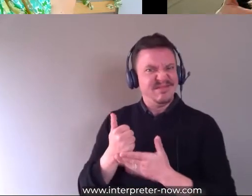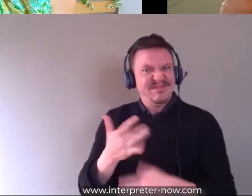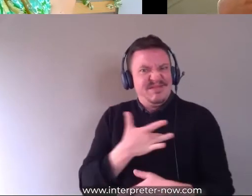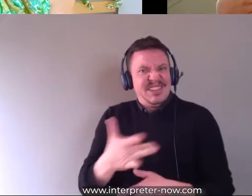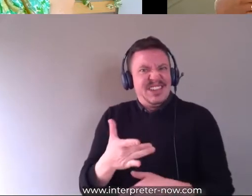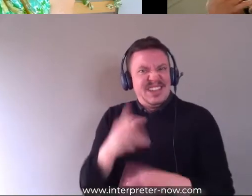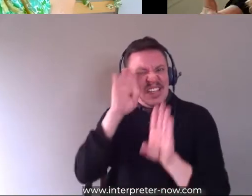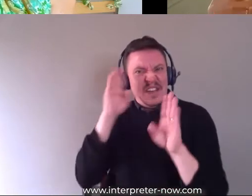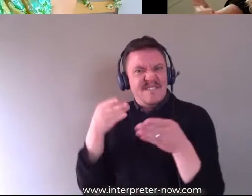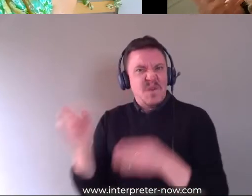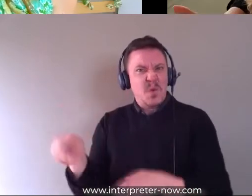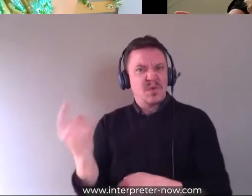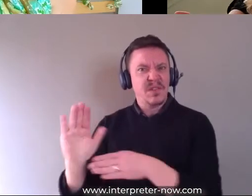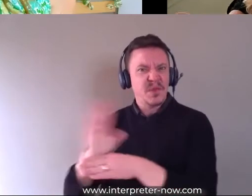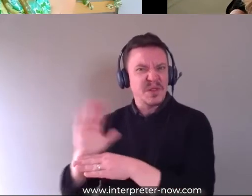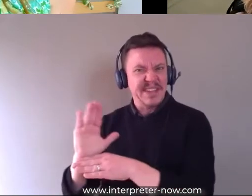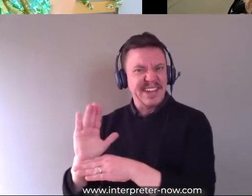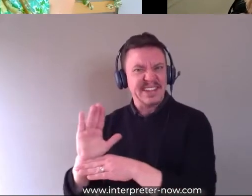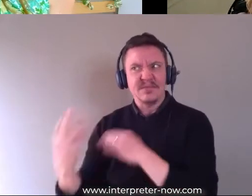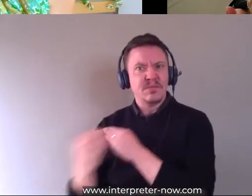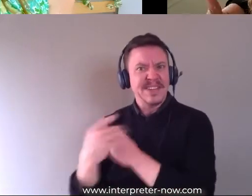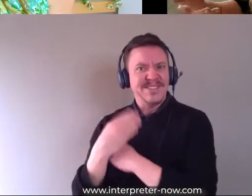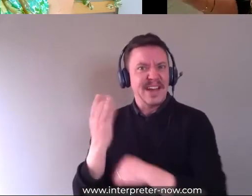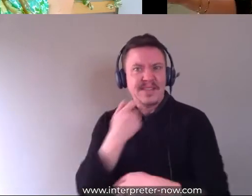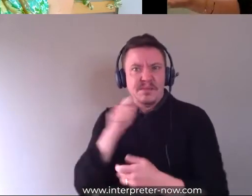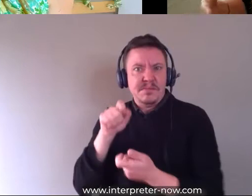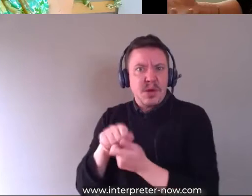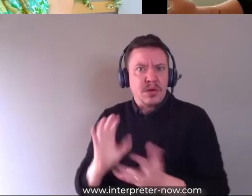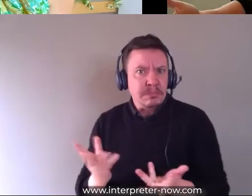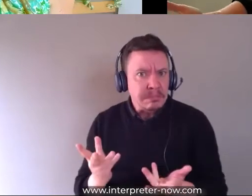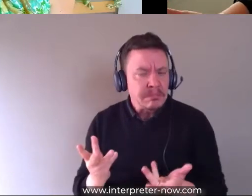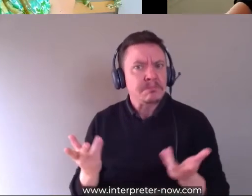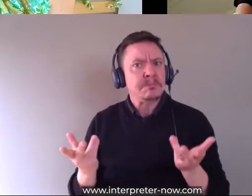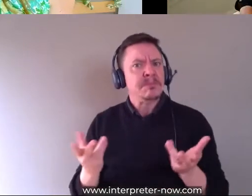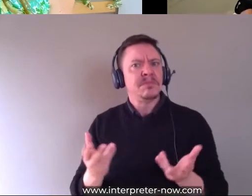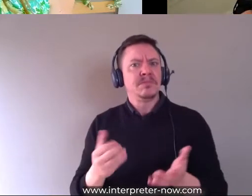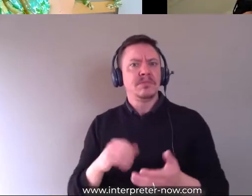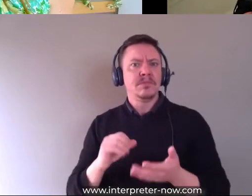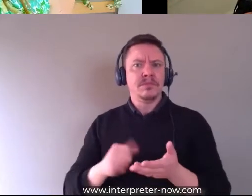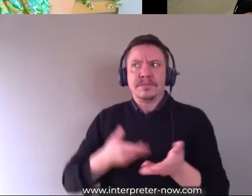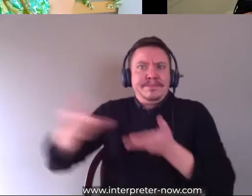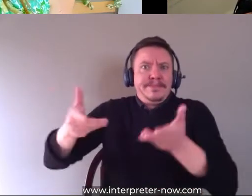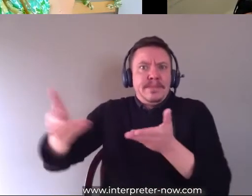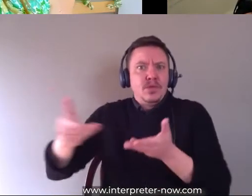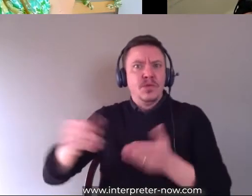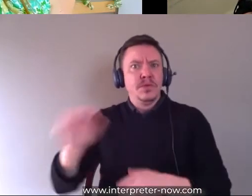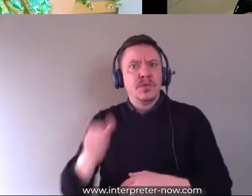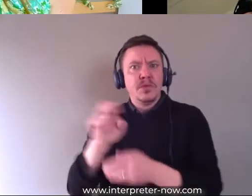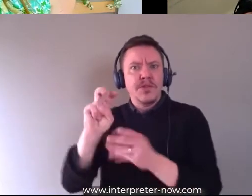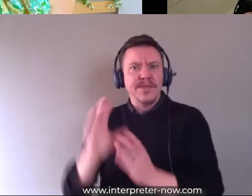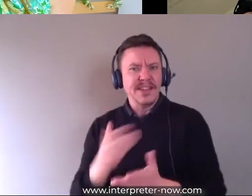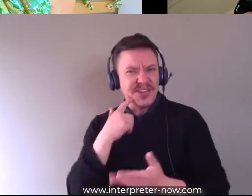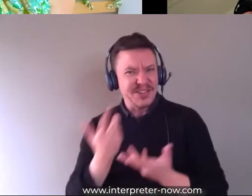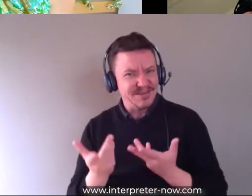business side or the business advice, and or making introductions to other investors. And so